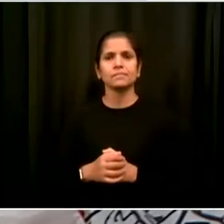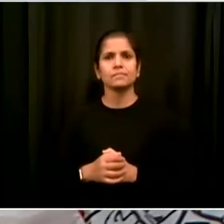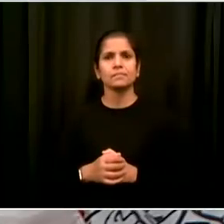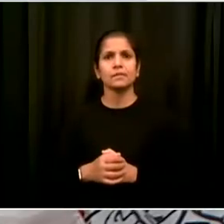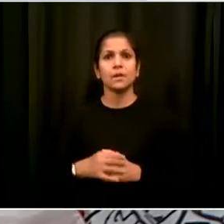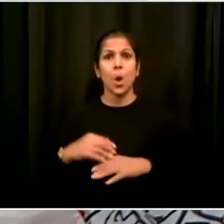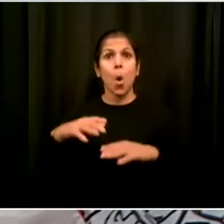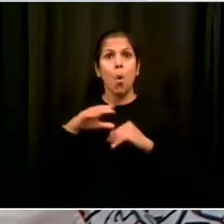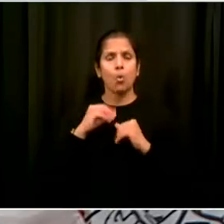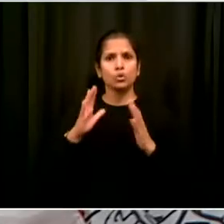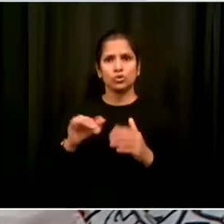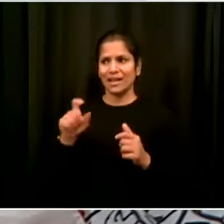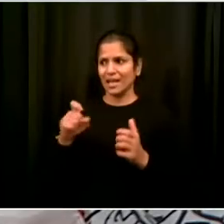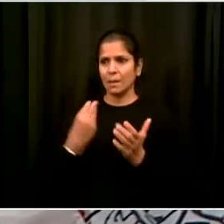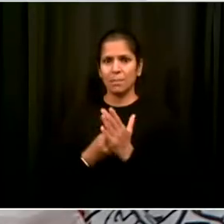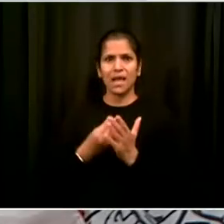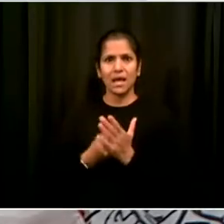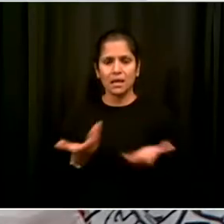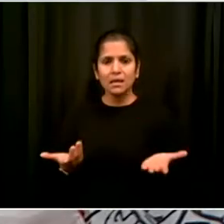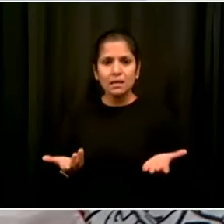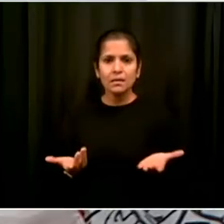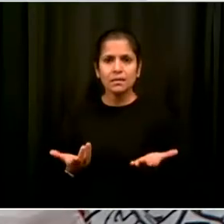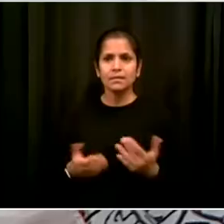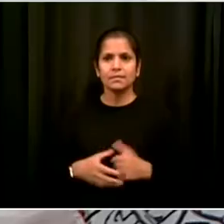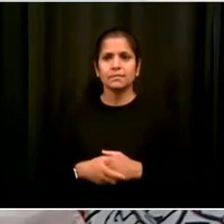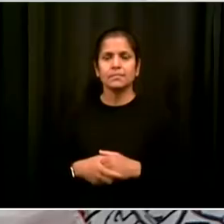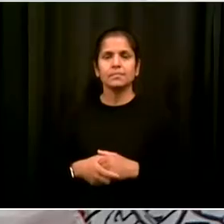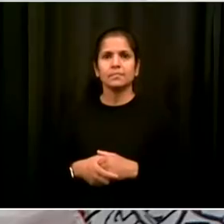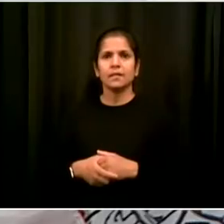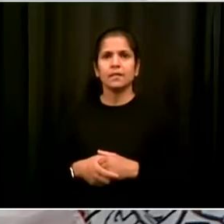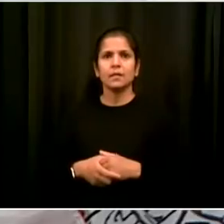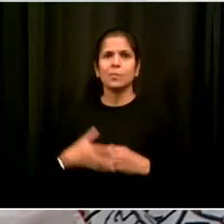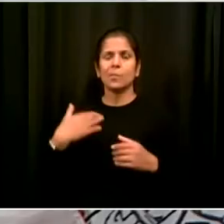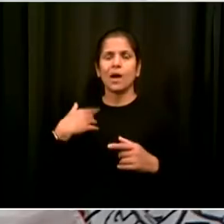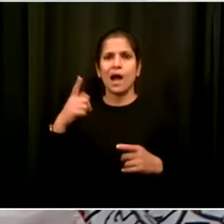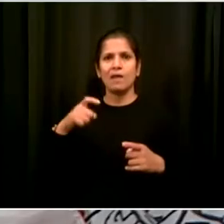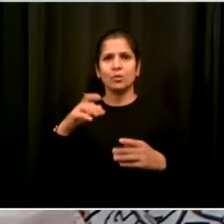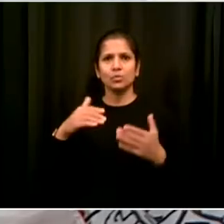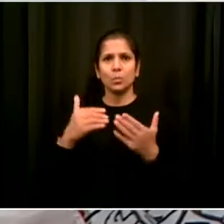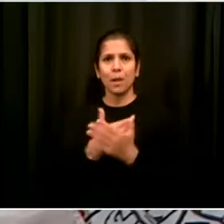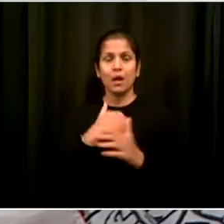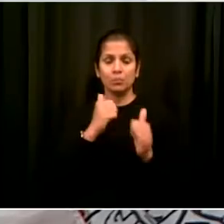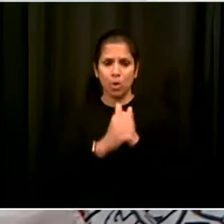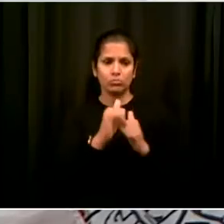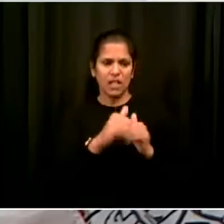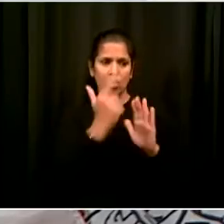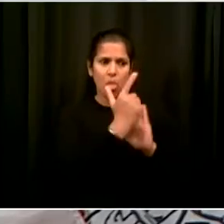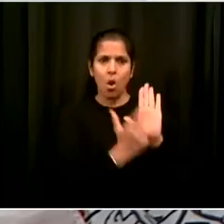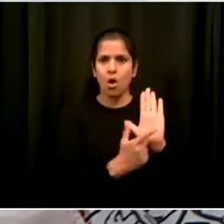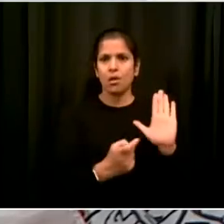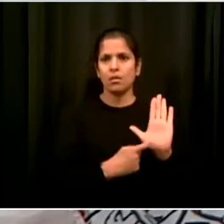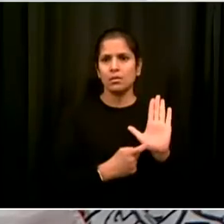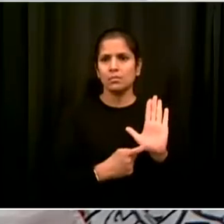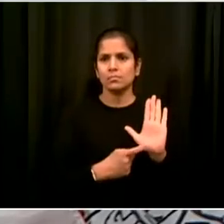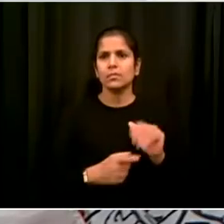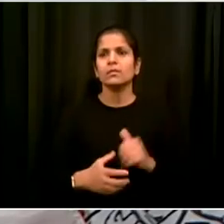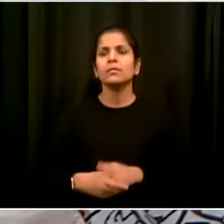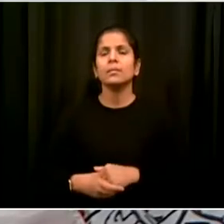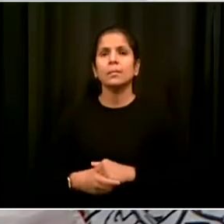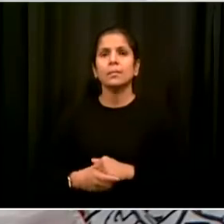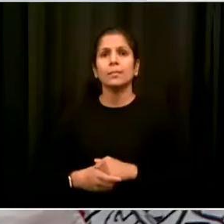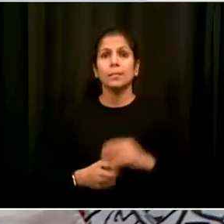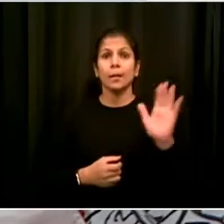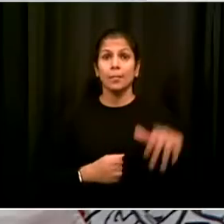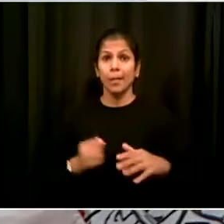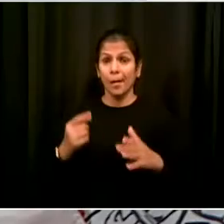We need a structure like that to protect everyone. The thing we cannot have is anyone losing their apartment in the